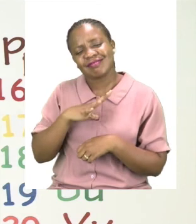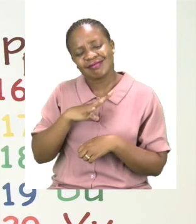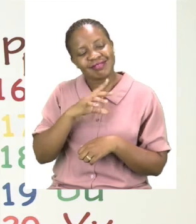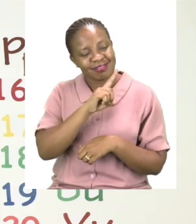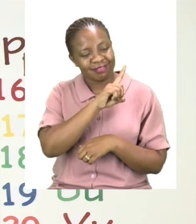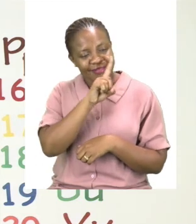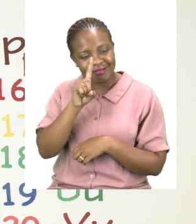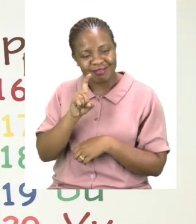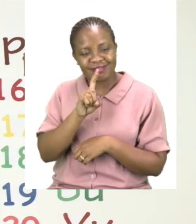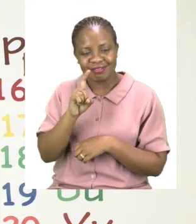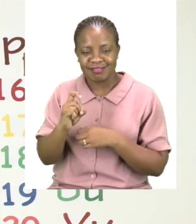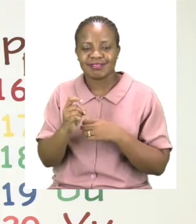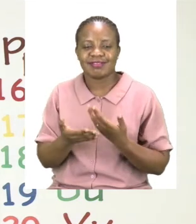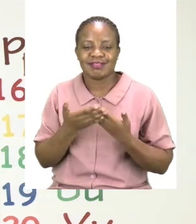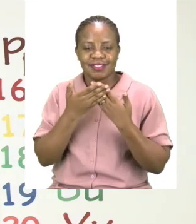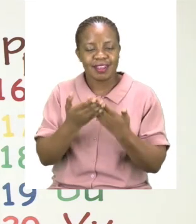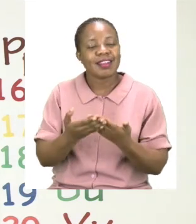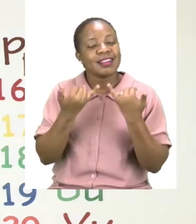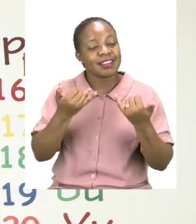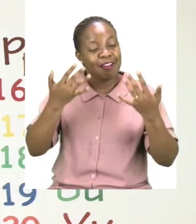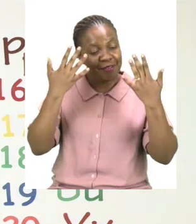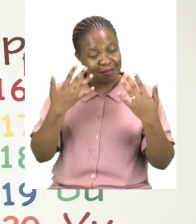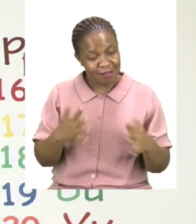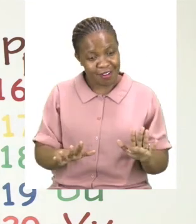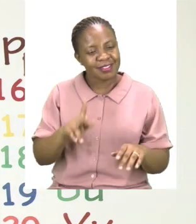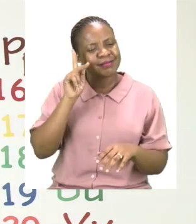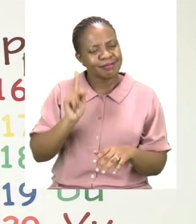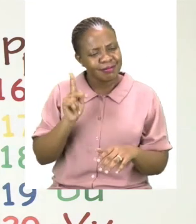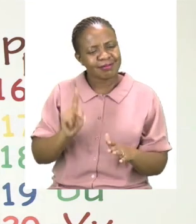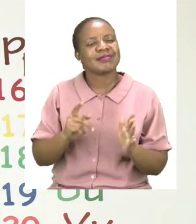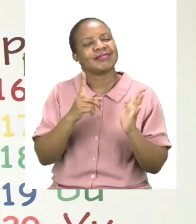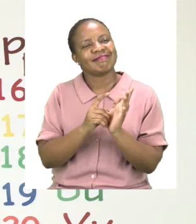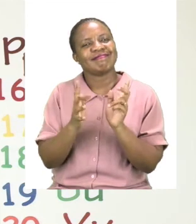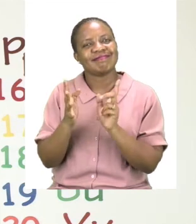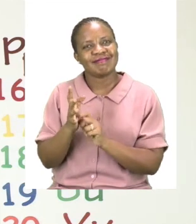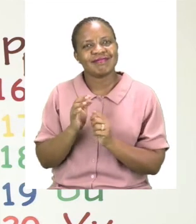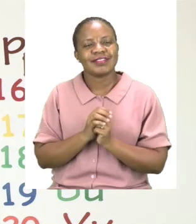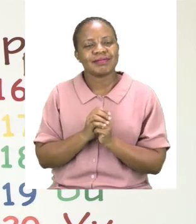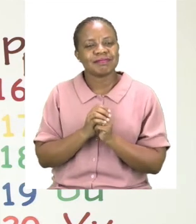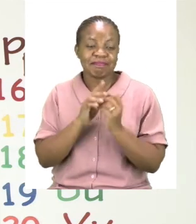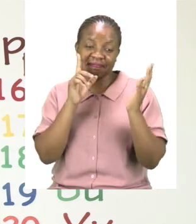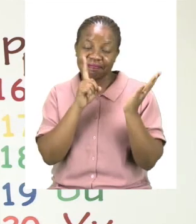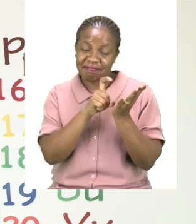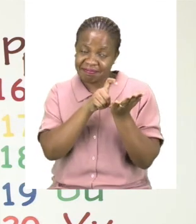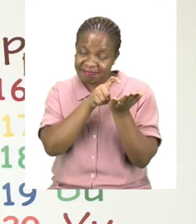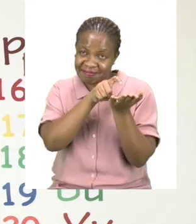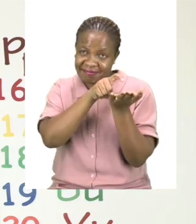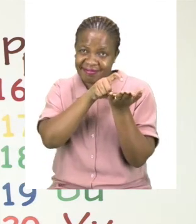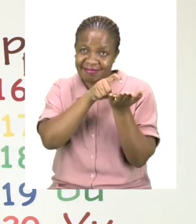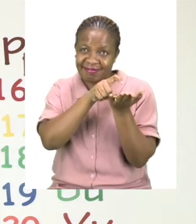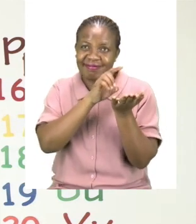we are done it is time for us to sanitise. So please take your sanitiser